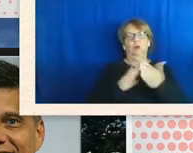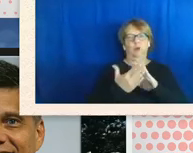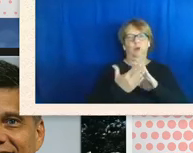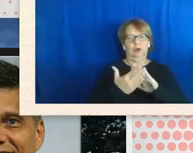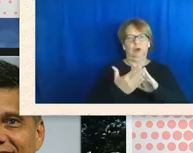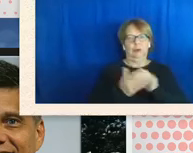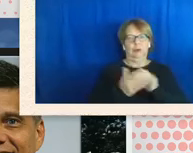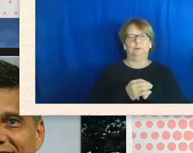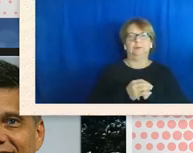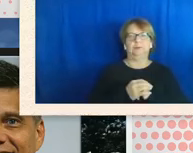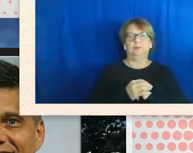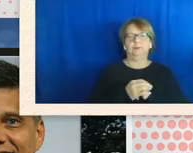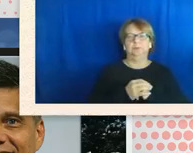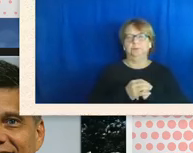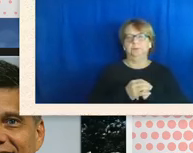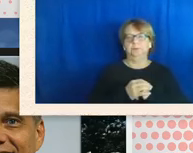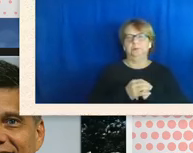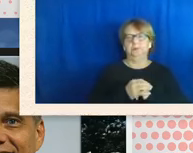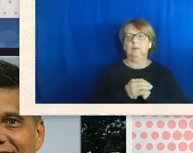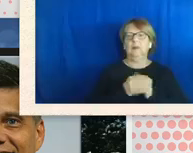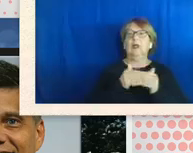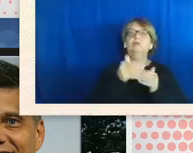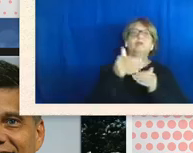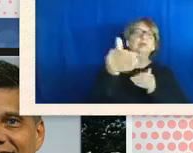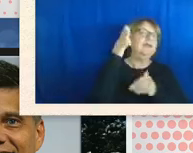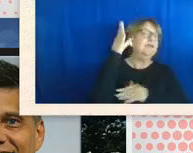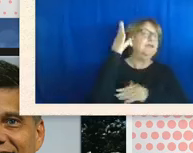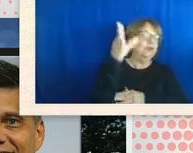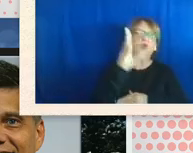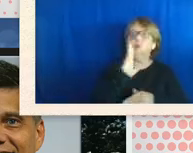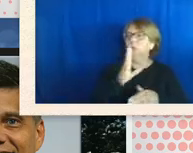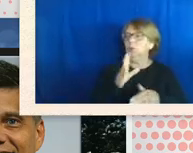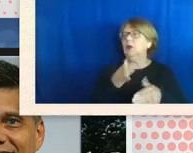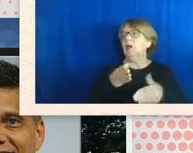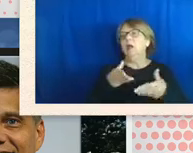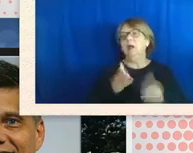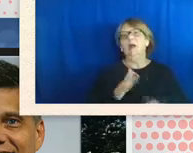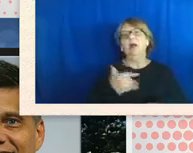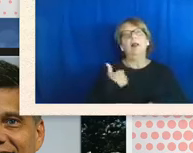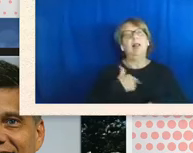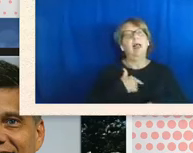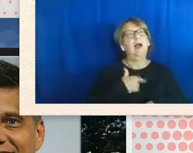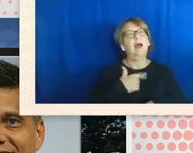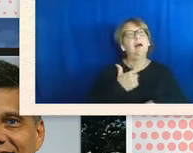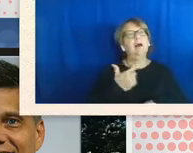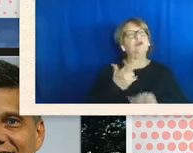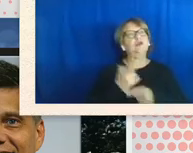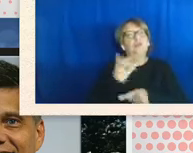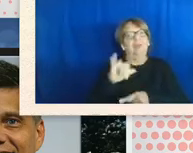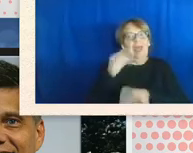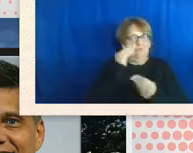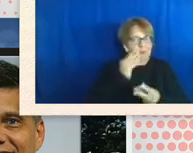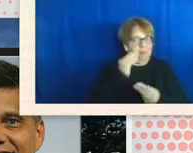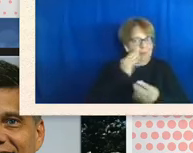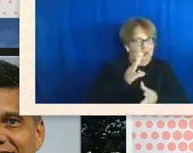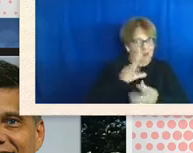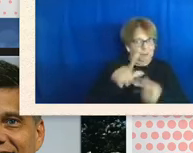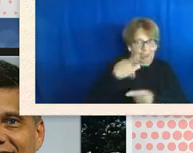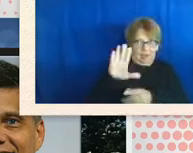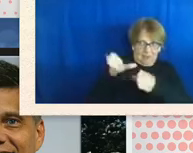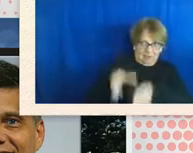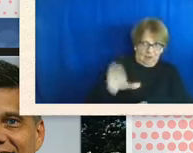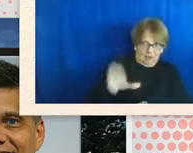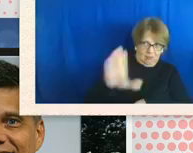At some point in the future, it will allow us to use the information about an individual's needs for